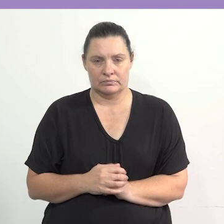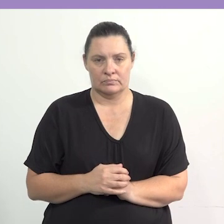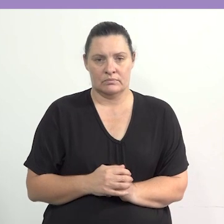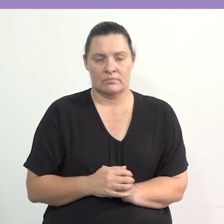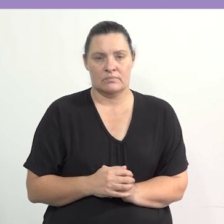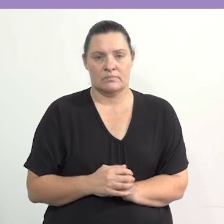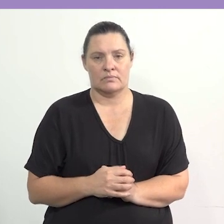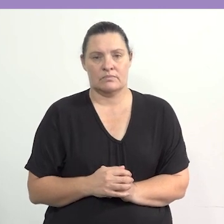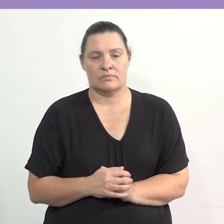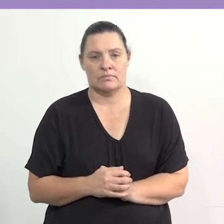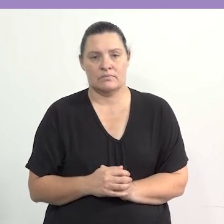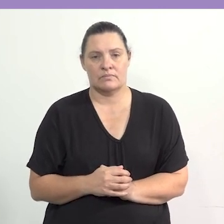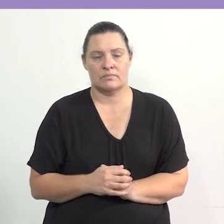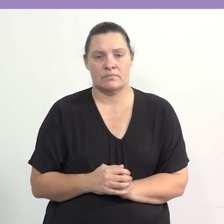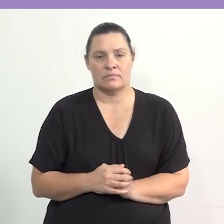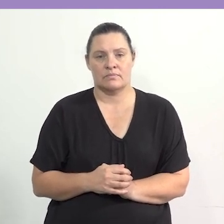negative 12.